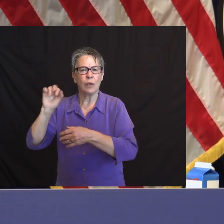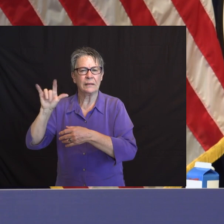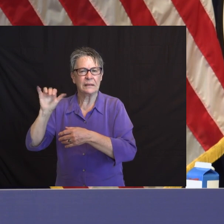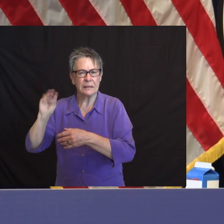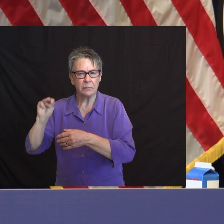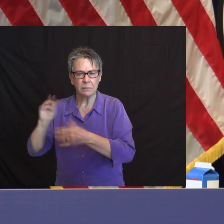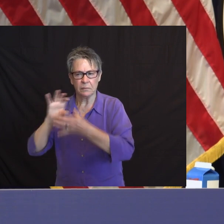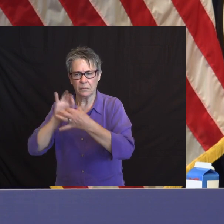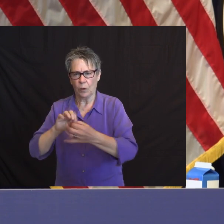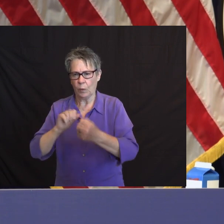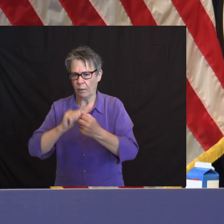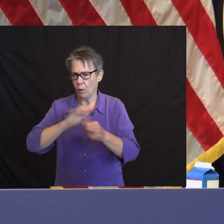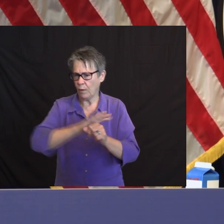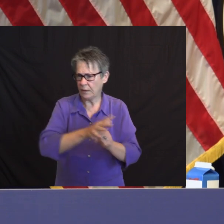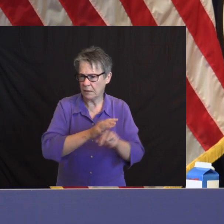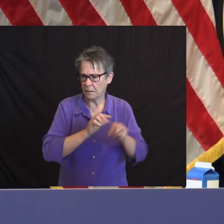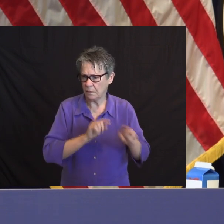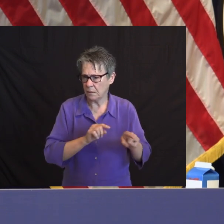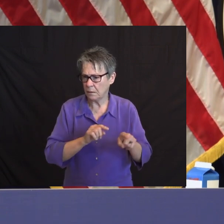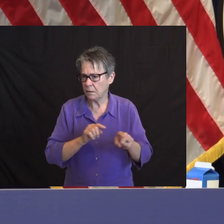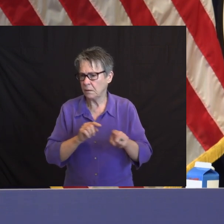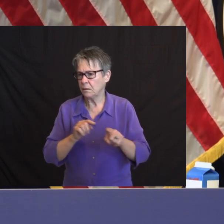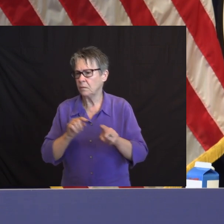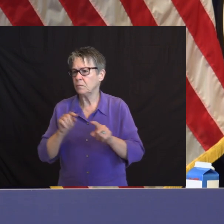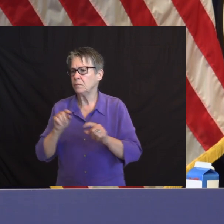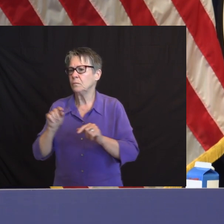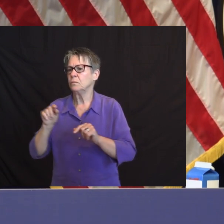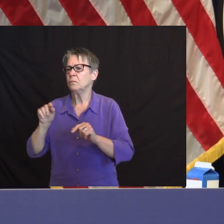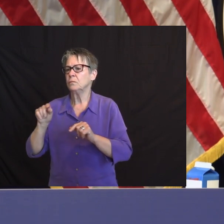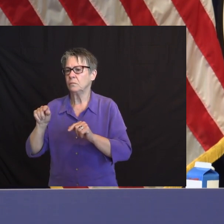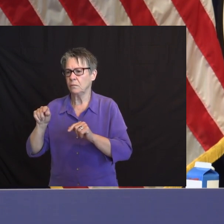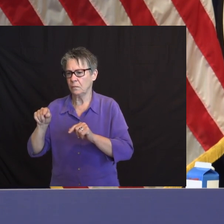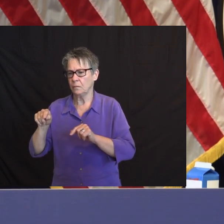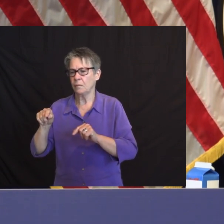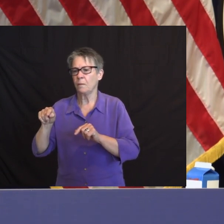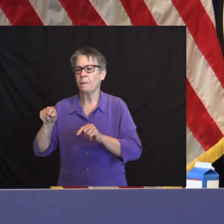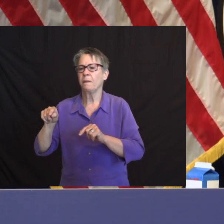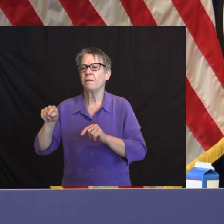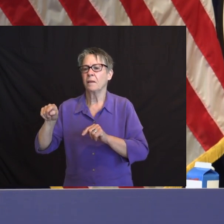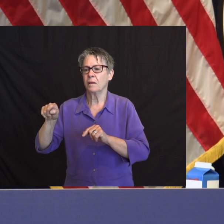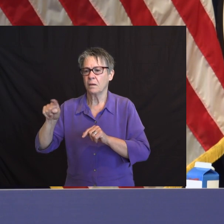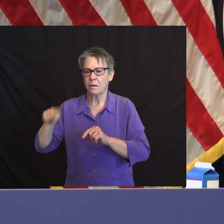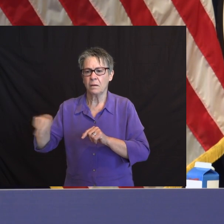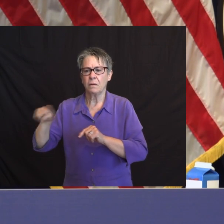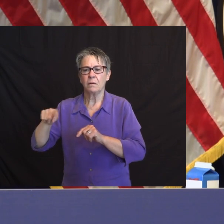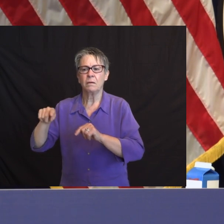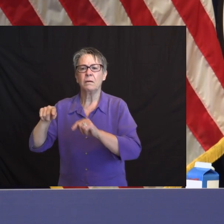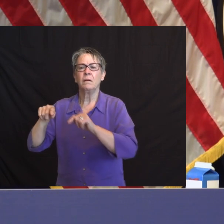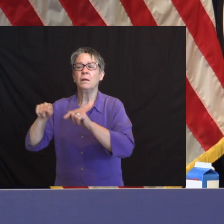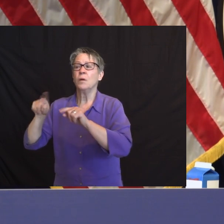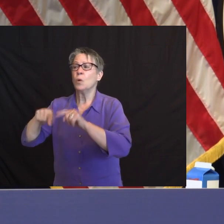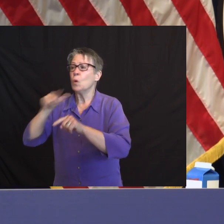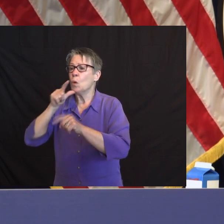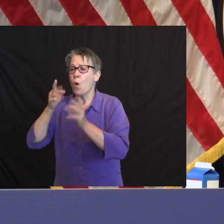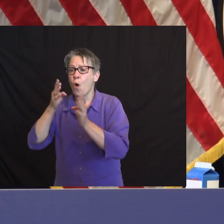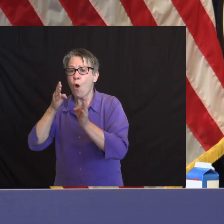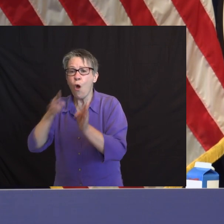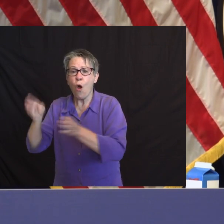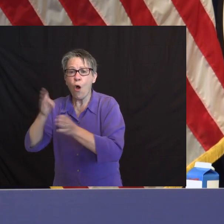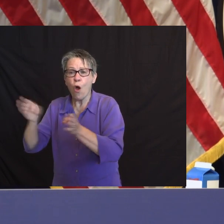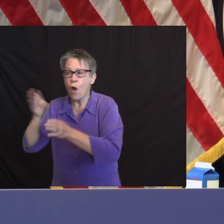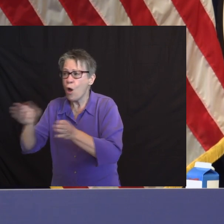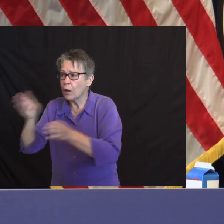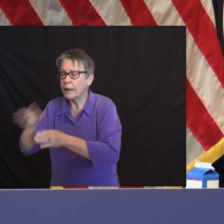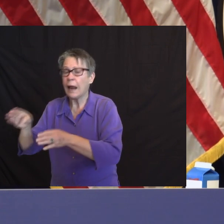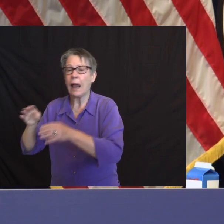been directed only at the organizers. And so I walked away from Hillside, I walked away from Westfield. I'm going to